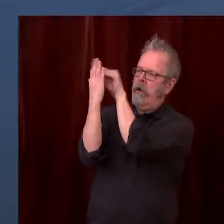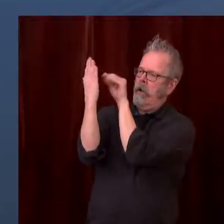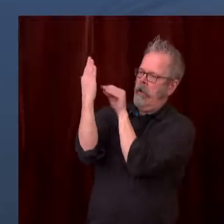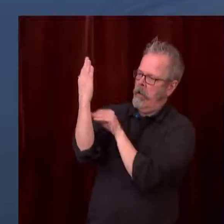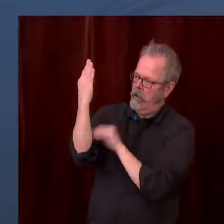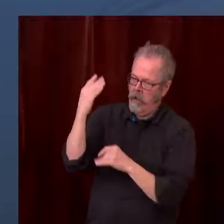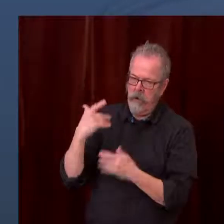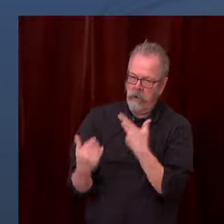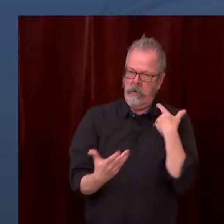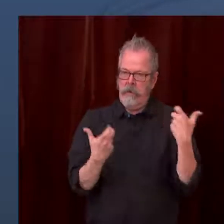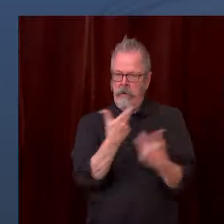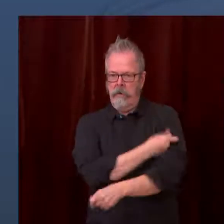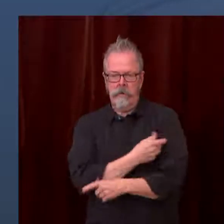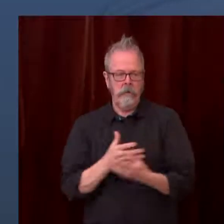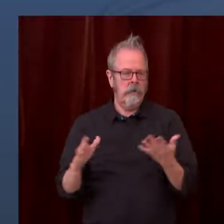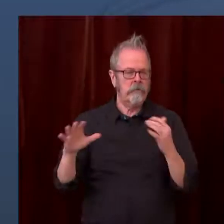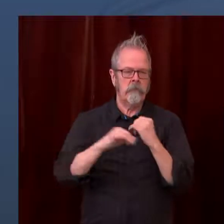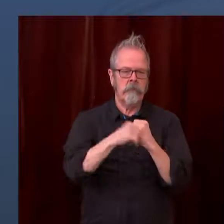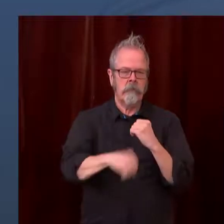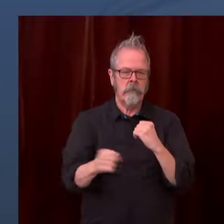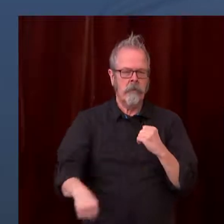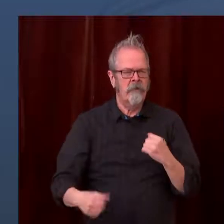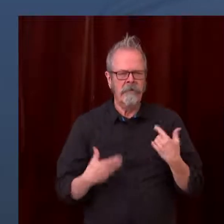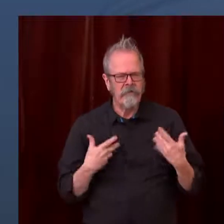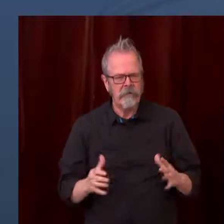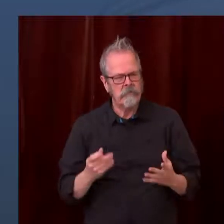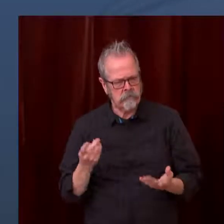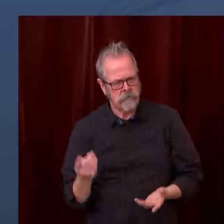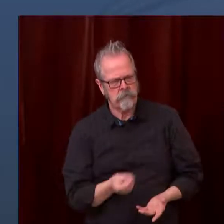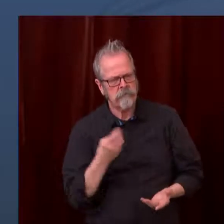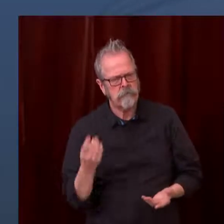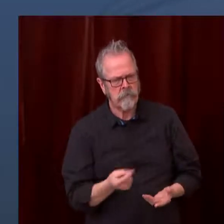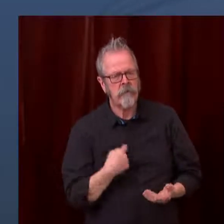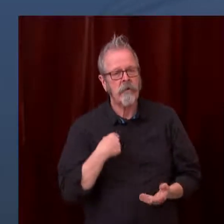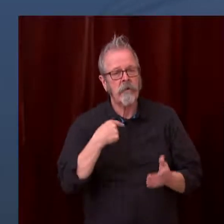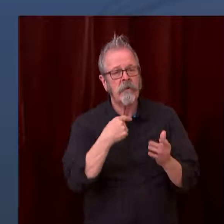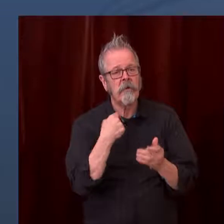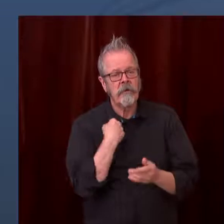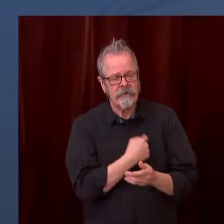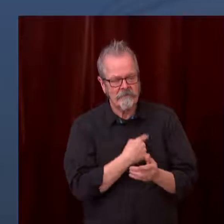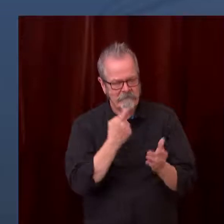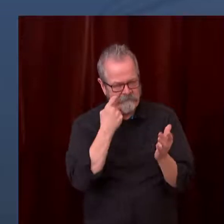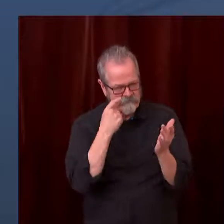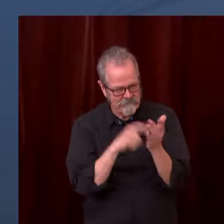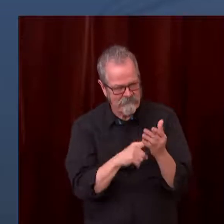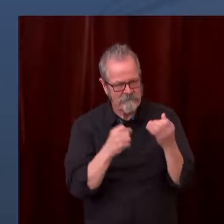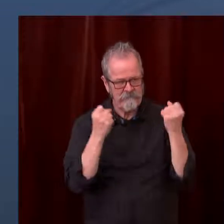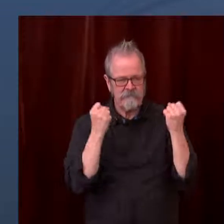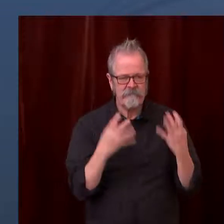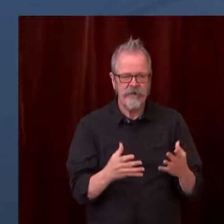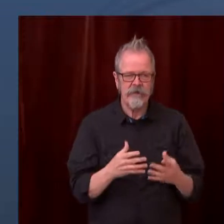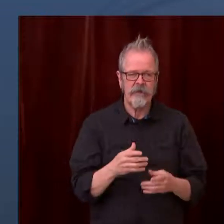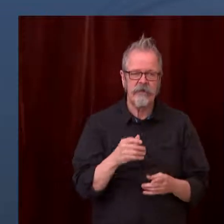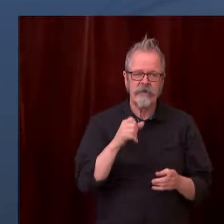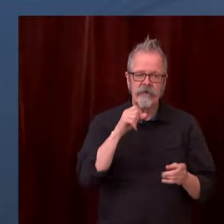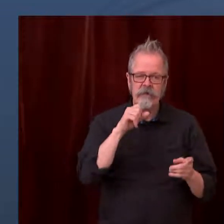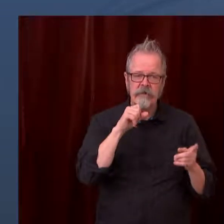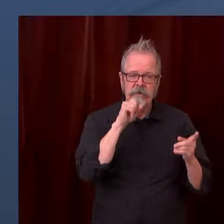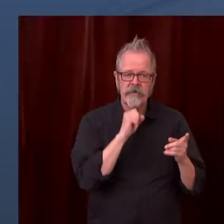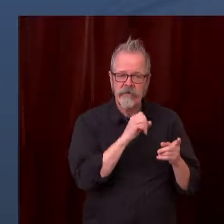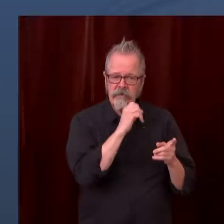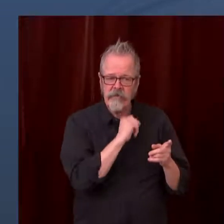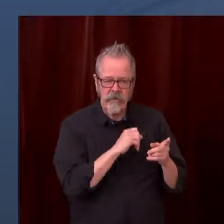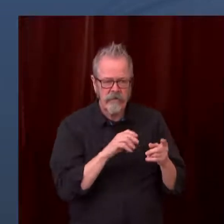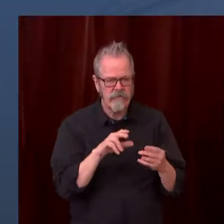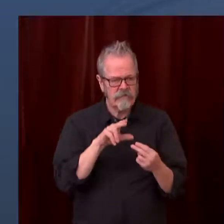and places to actually get information to their friends and family members so they can help us also champion